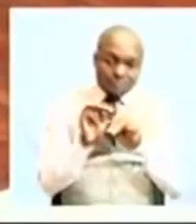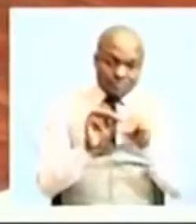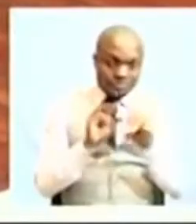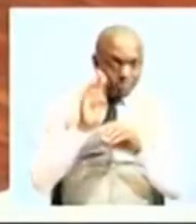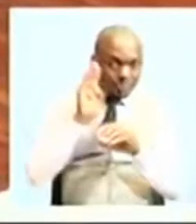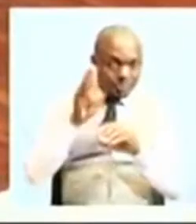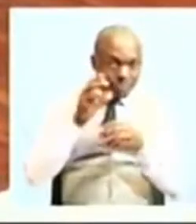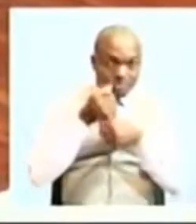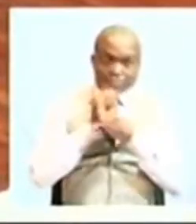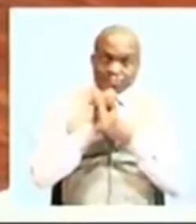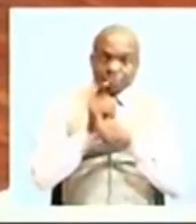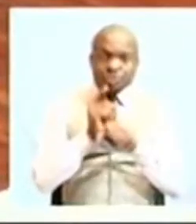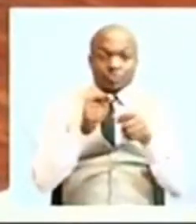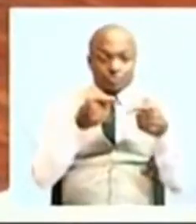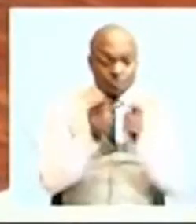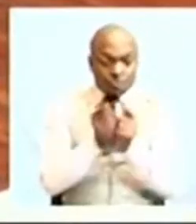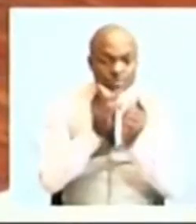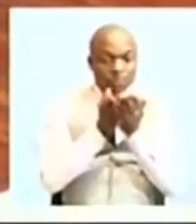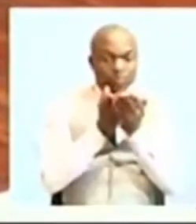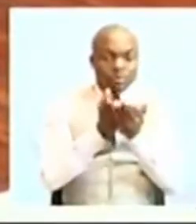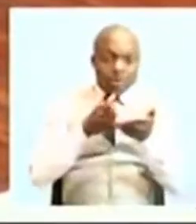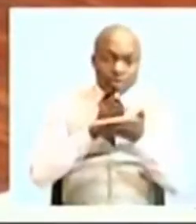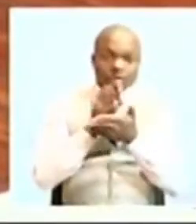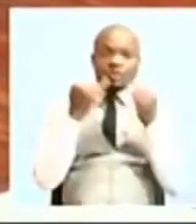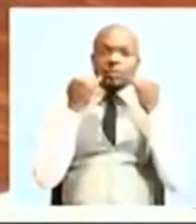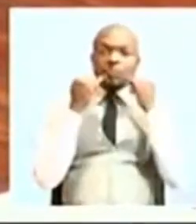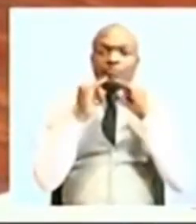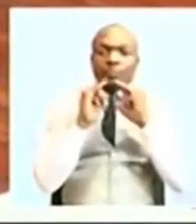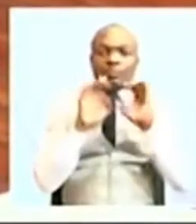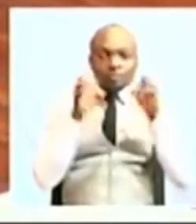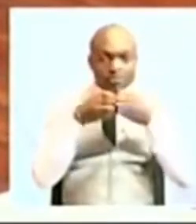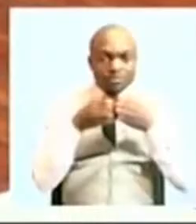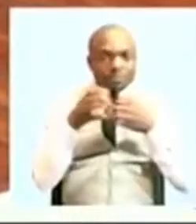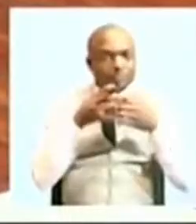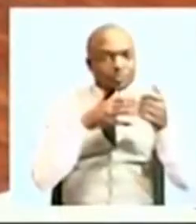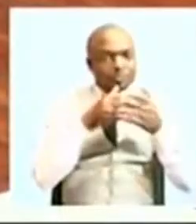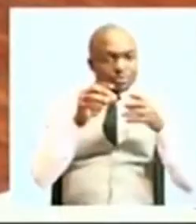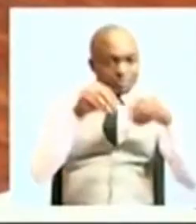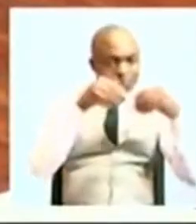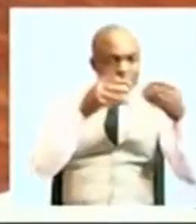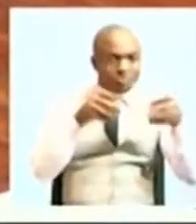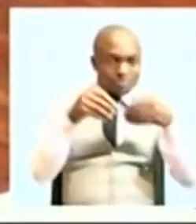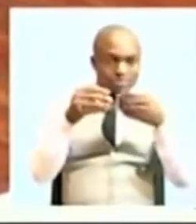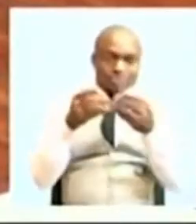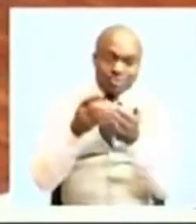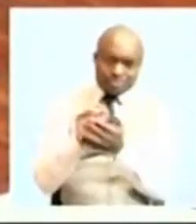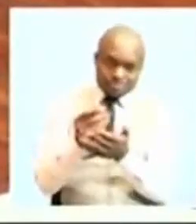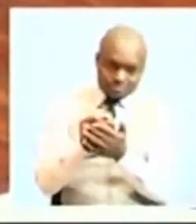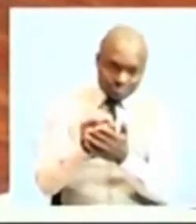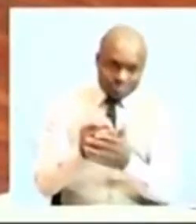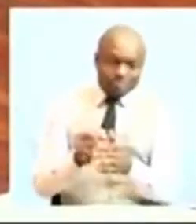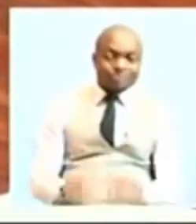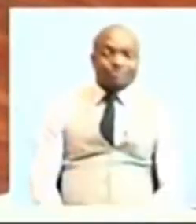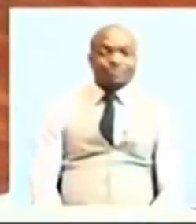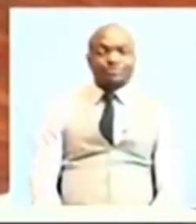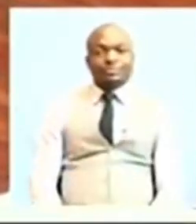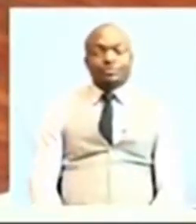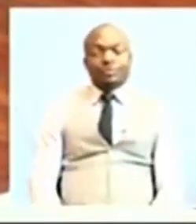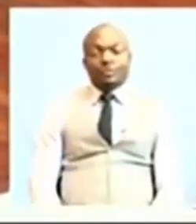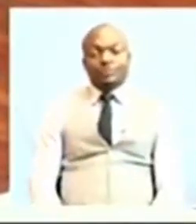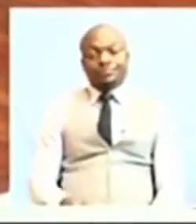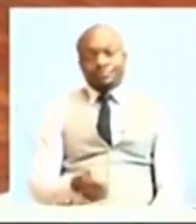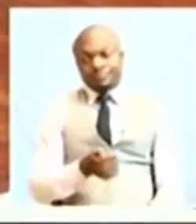will ensure that clubs submit correct banking details for easy and prompt disbursement of funds. The next query,